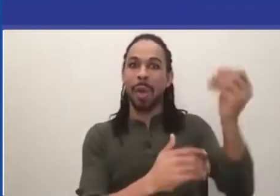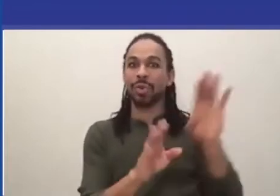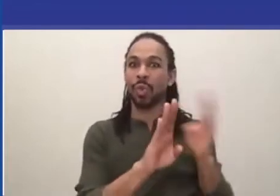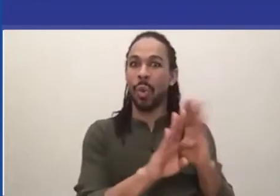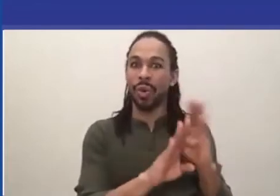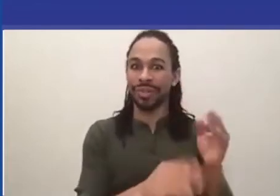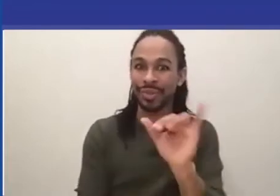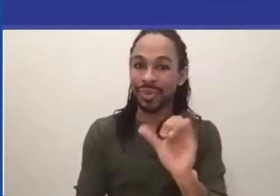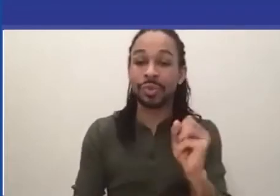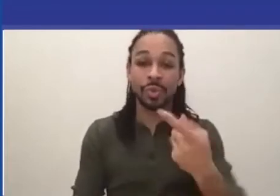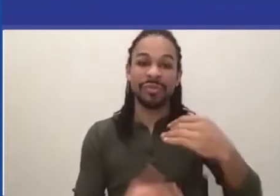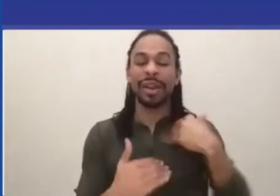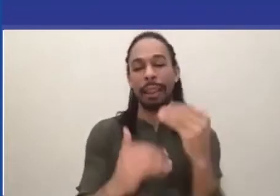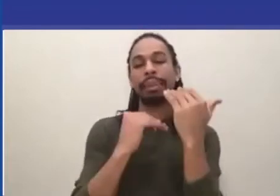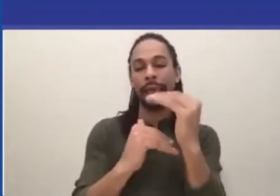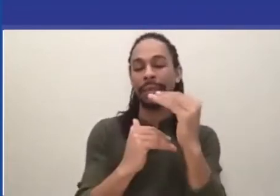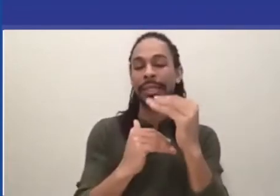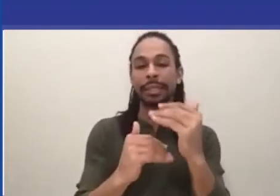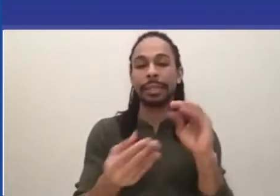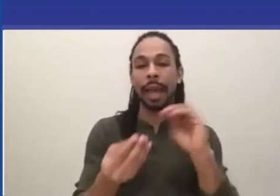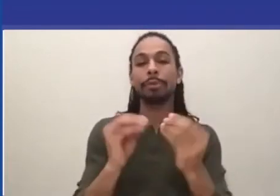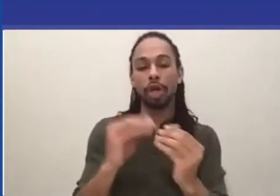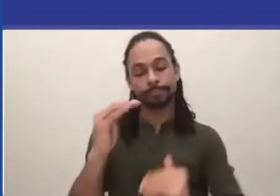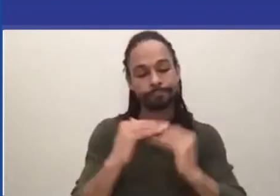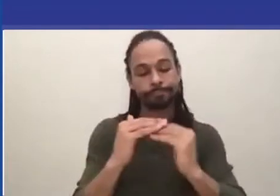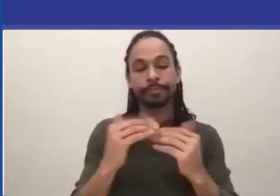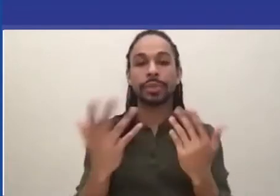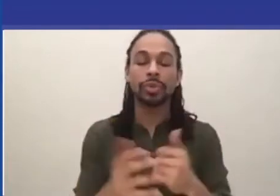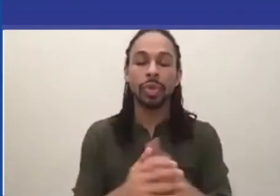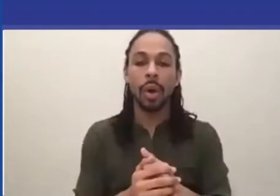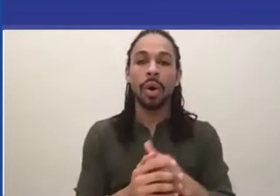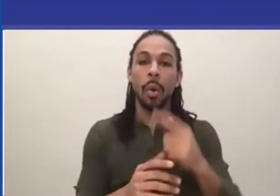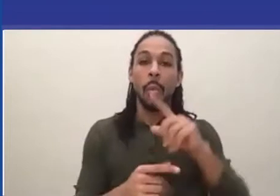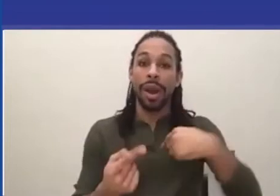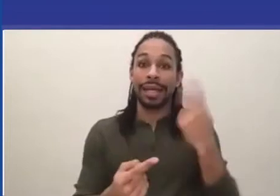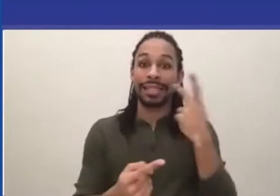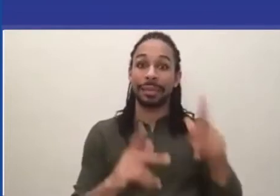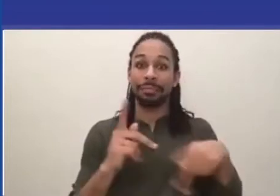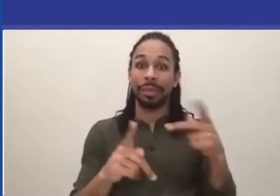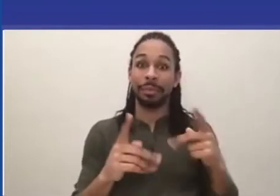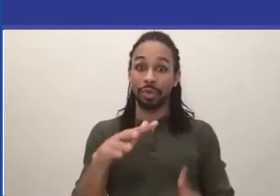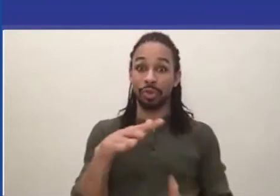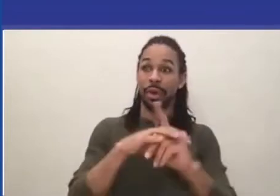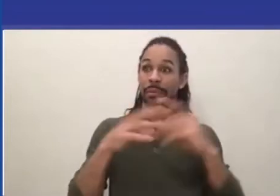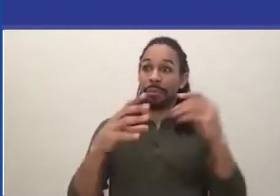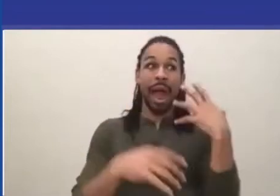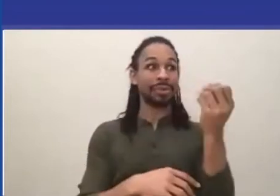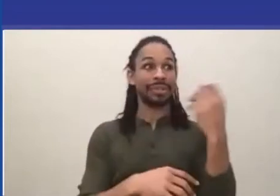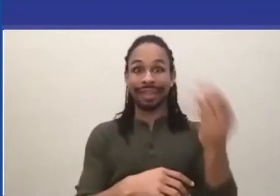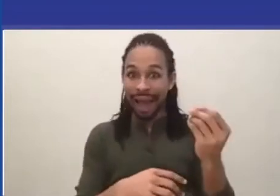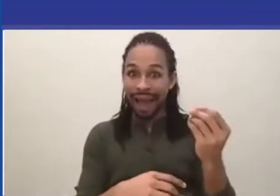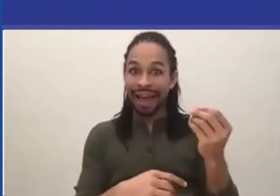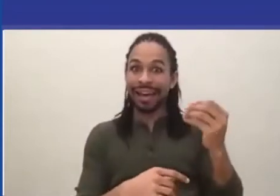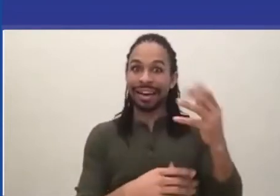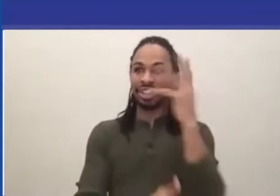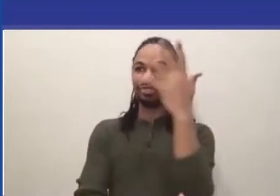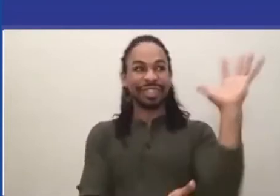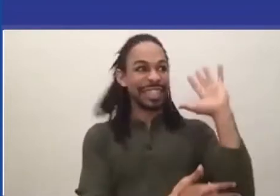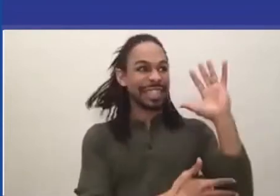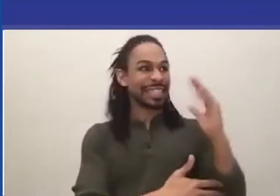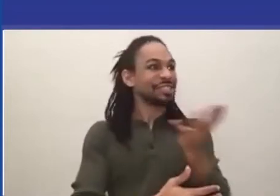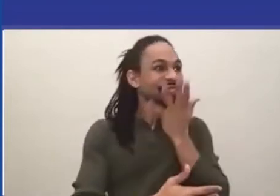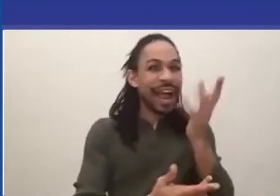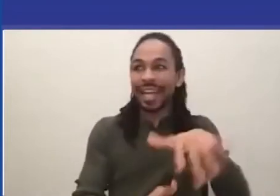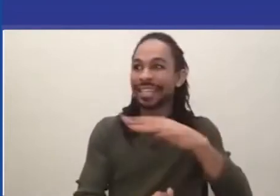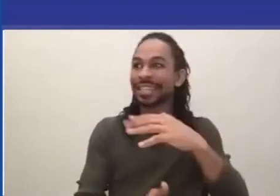just, when I feel people show up in that outside space, everybody exhale. Like, there's a person to dance with, there are